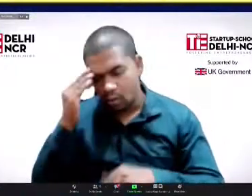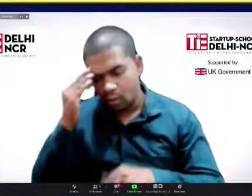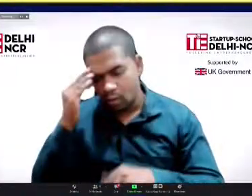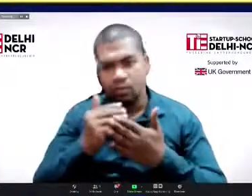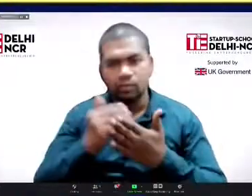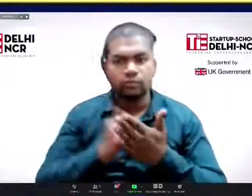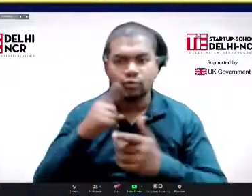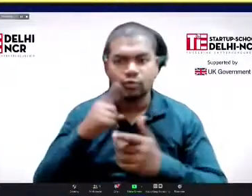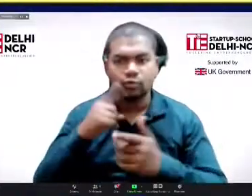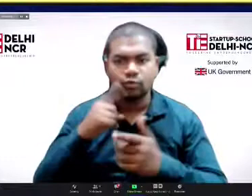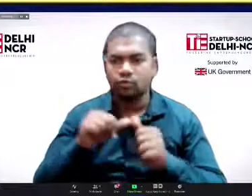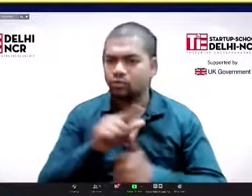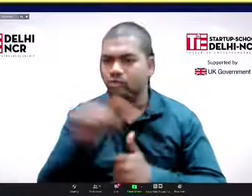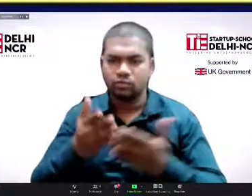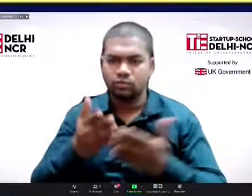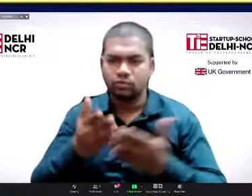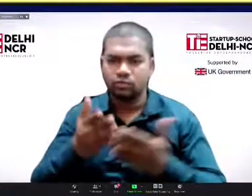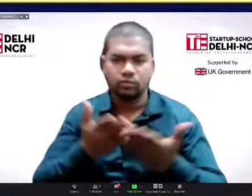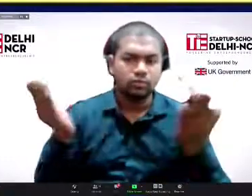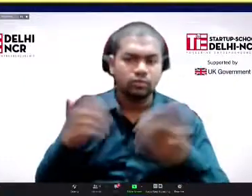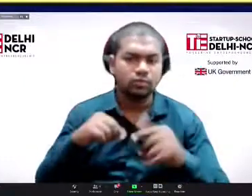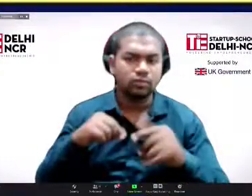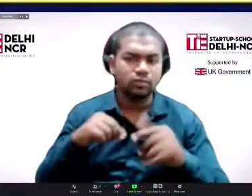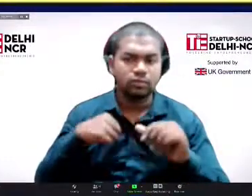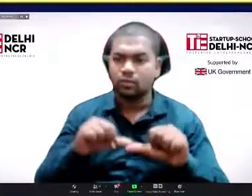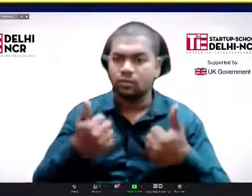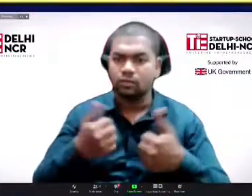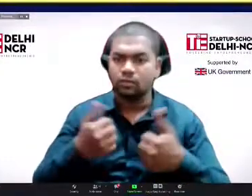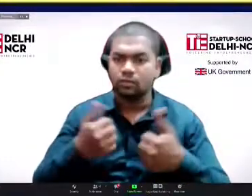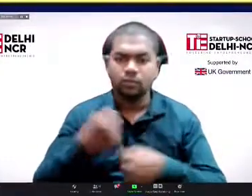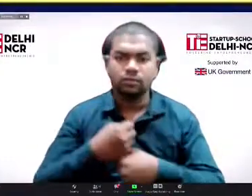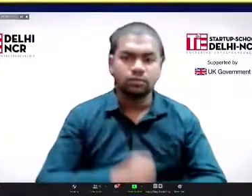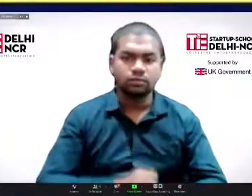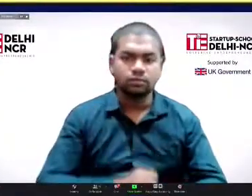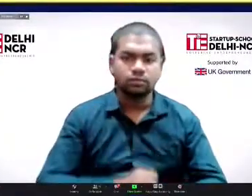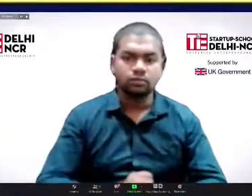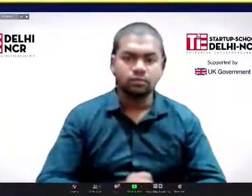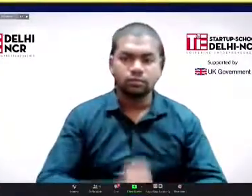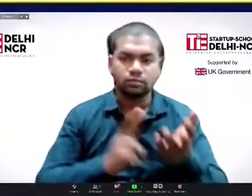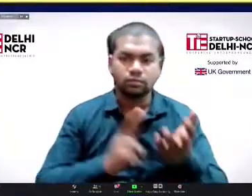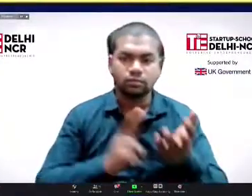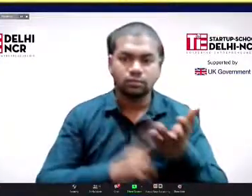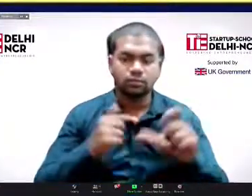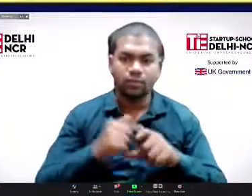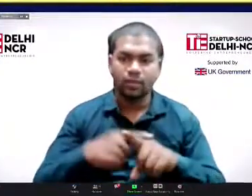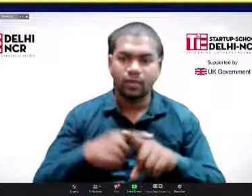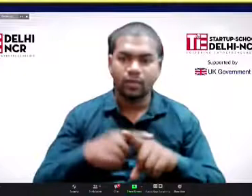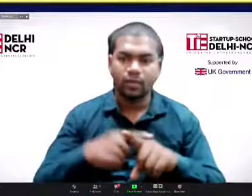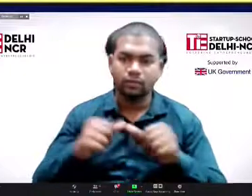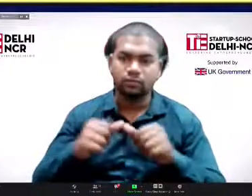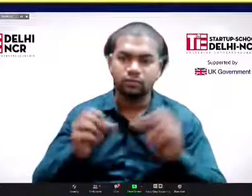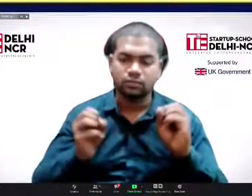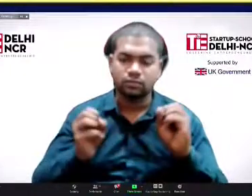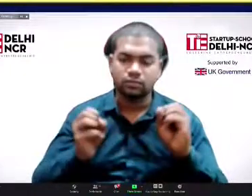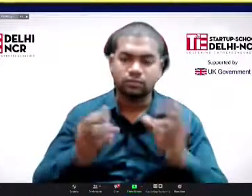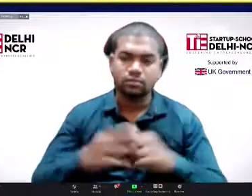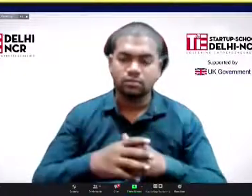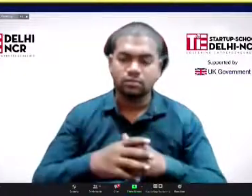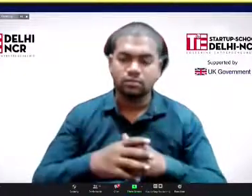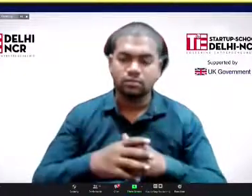for the audience. We were able to actually create, so Nexa was launching the new